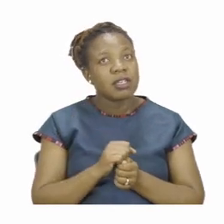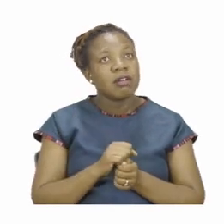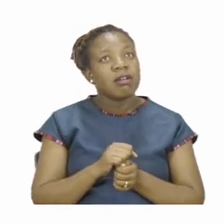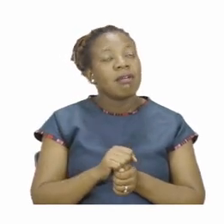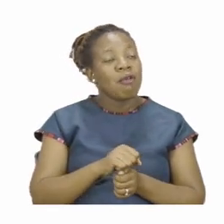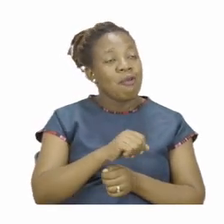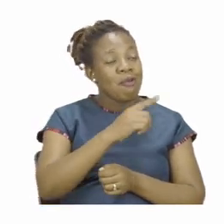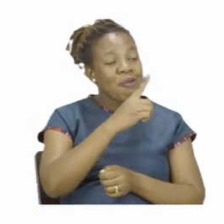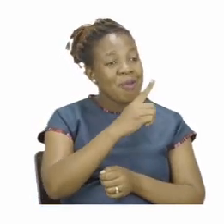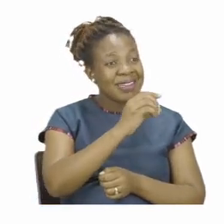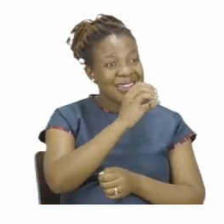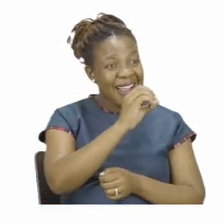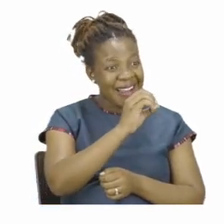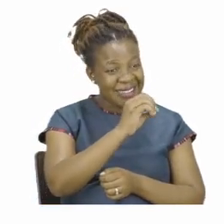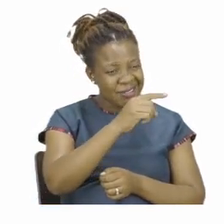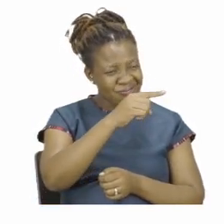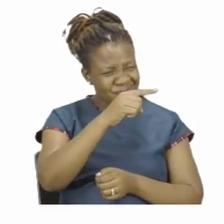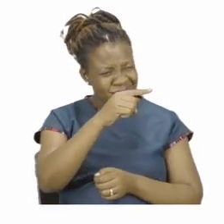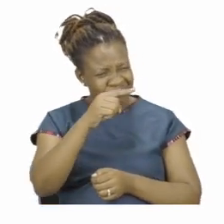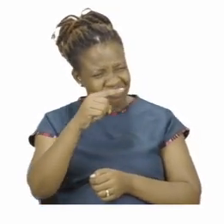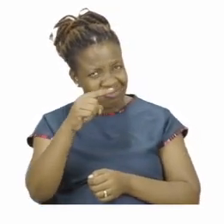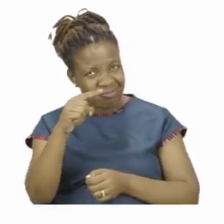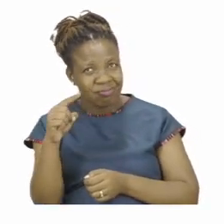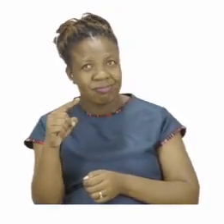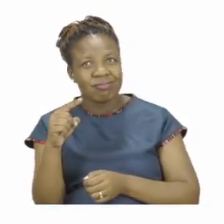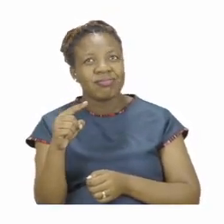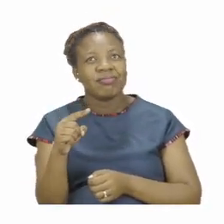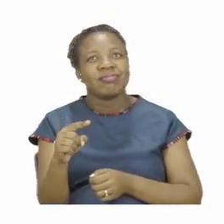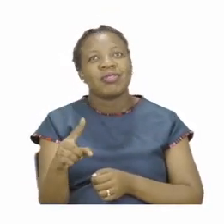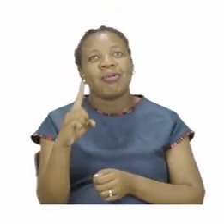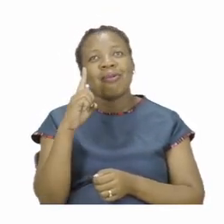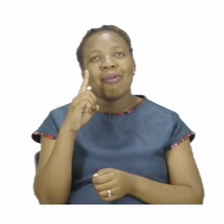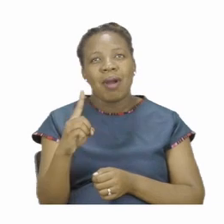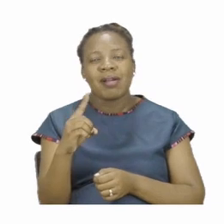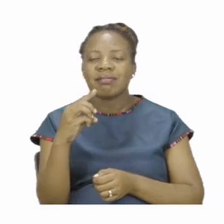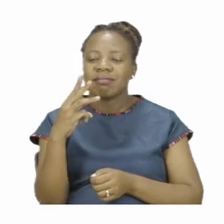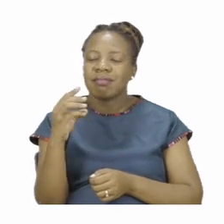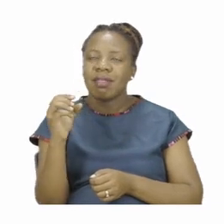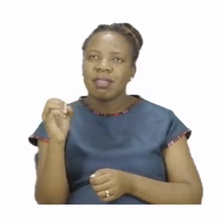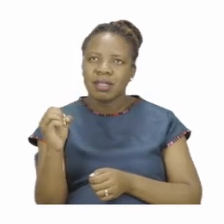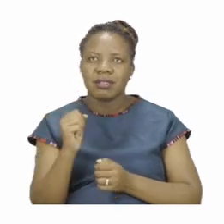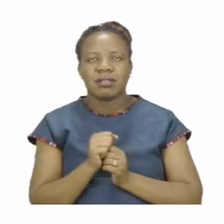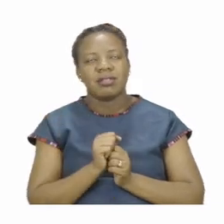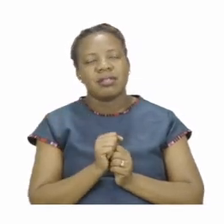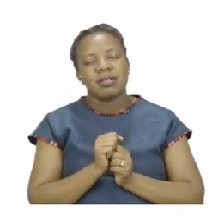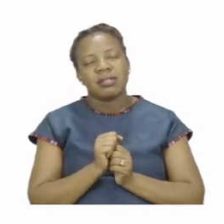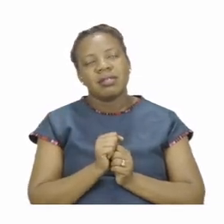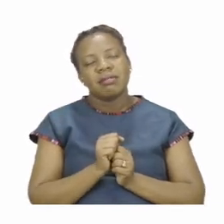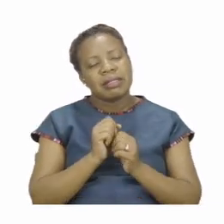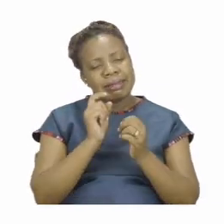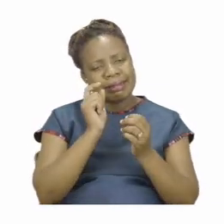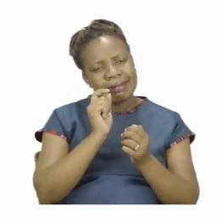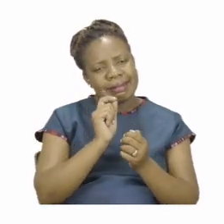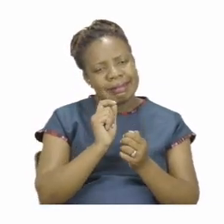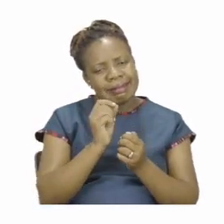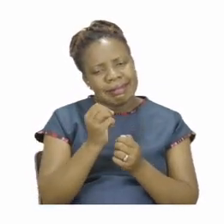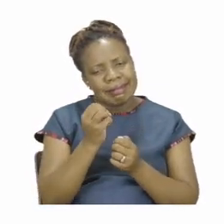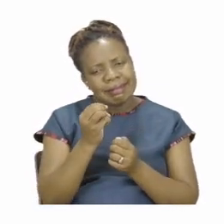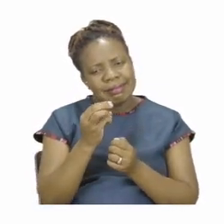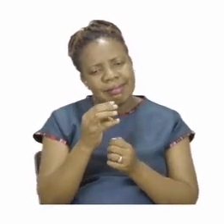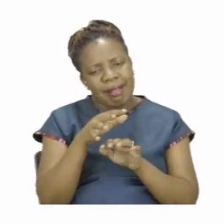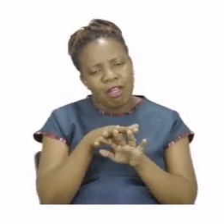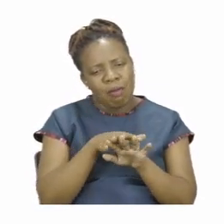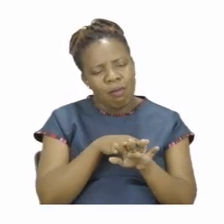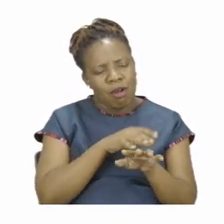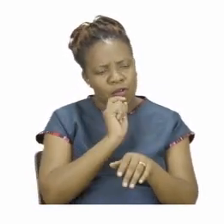130 first. Now remember, we need to count slowly and write the numbers correctly. Write them down as